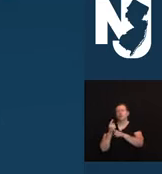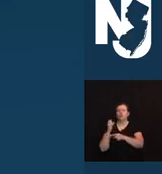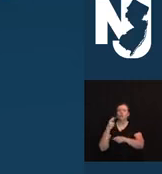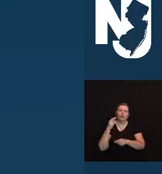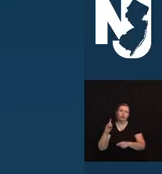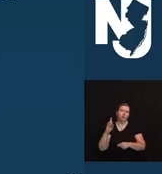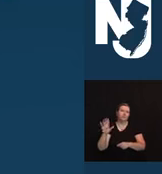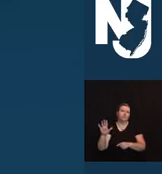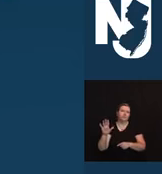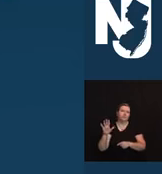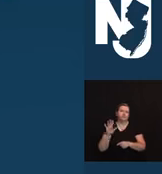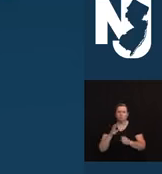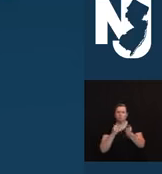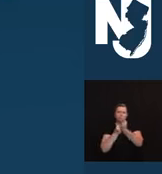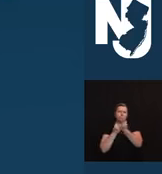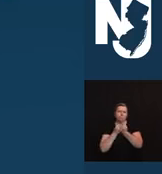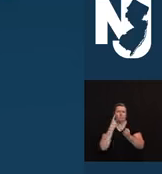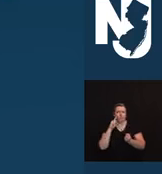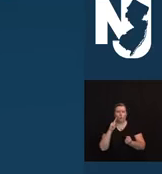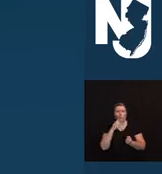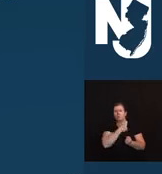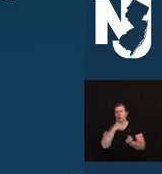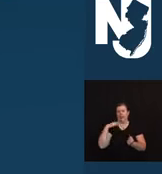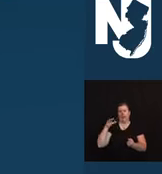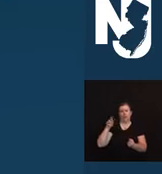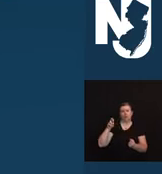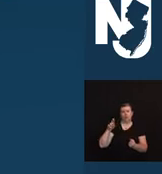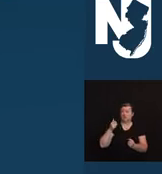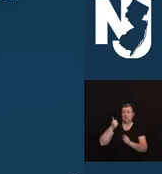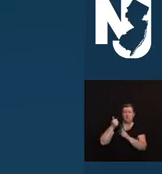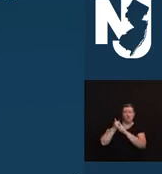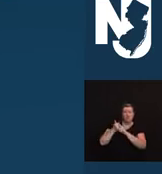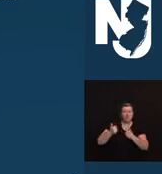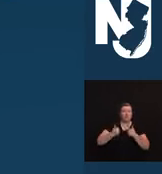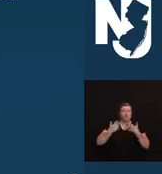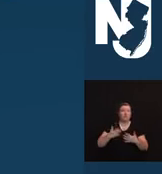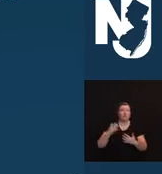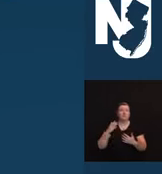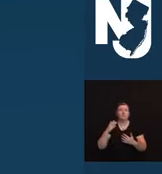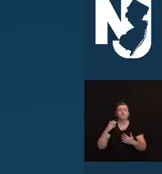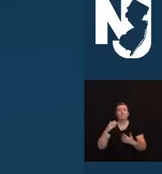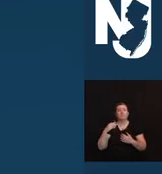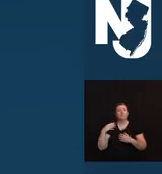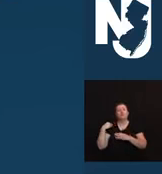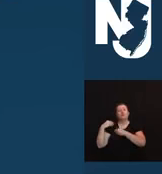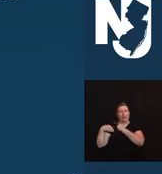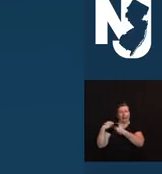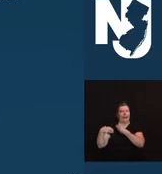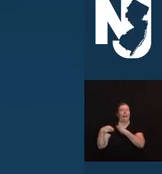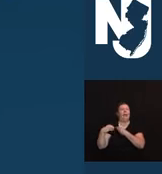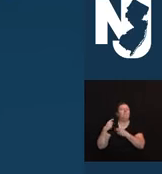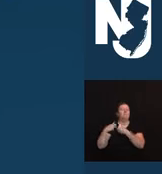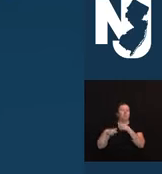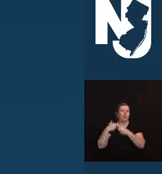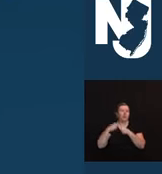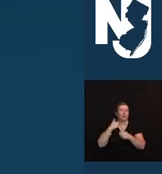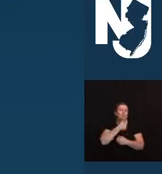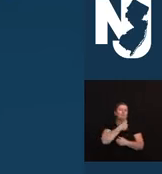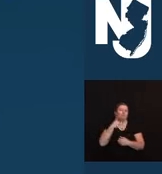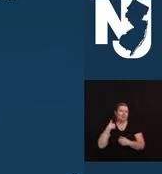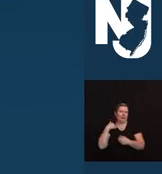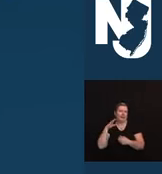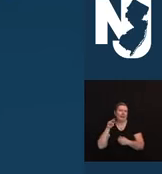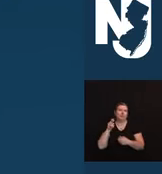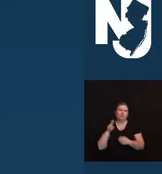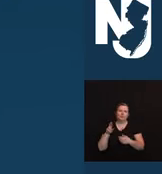took on after learning that she carried the gene mutation that left her susceptible for the disease and underwent preventative